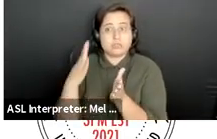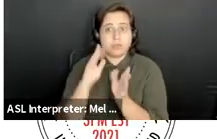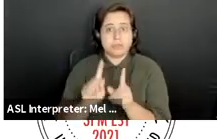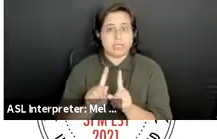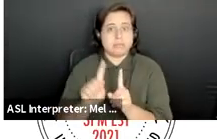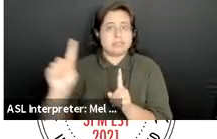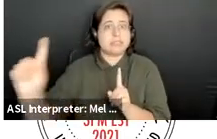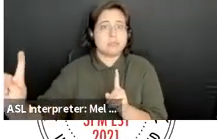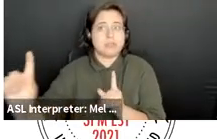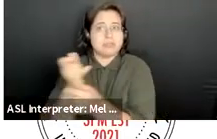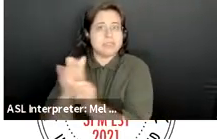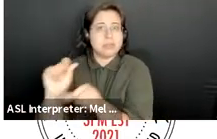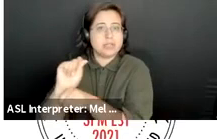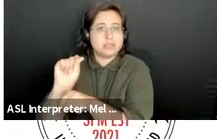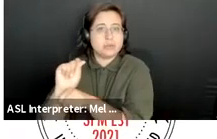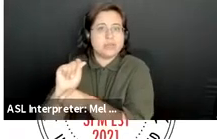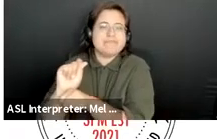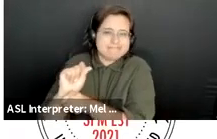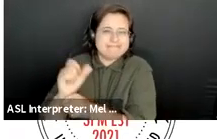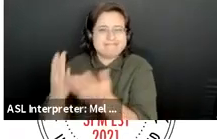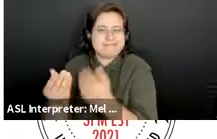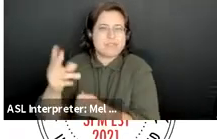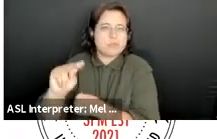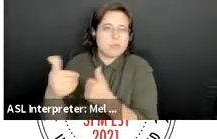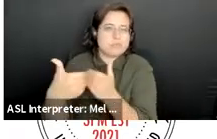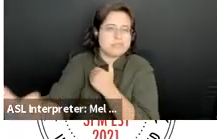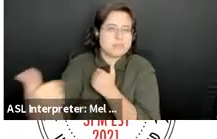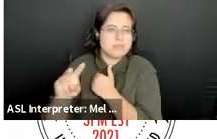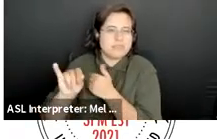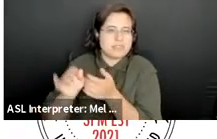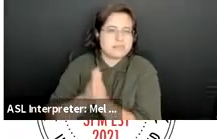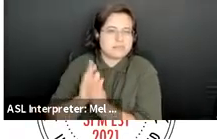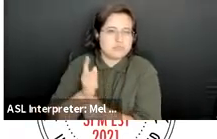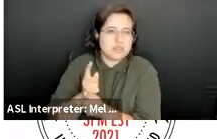doing independent work, they may need to be on their own visa petition, correct?